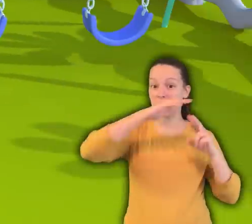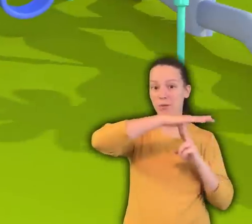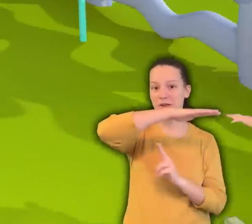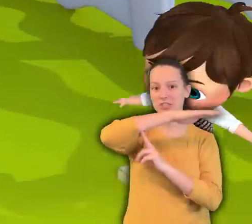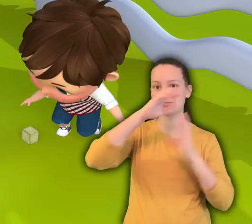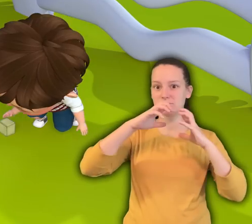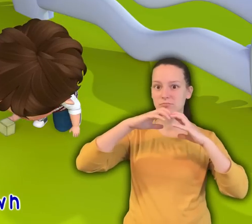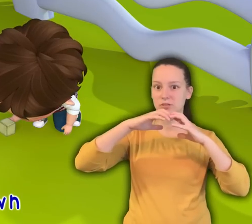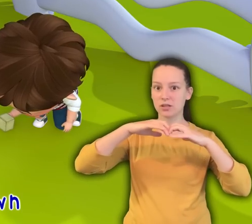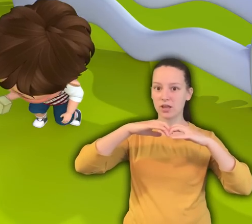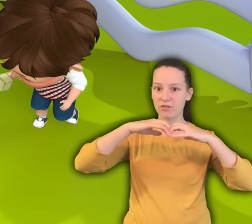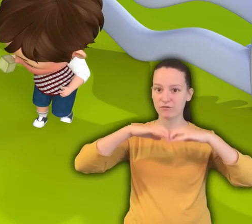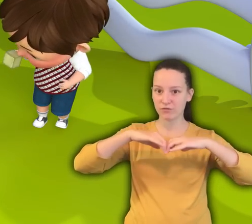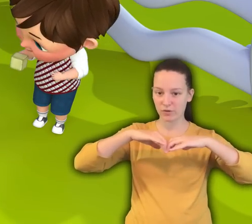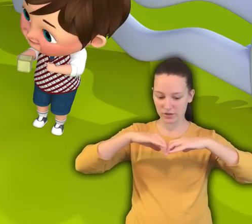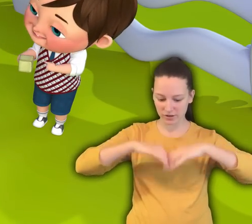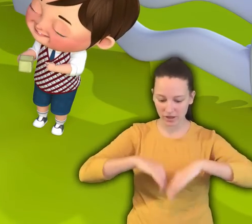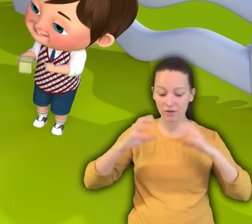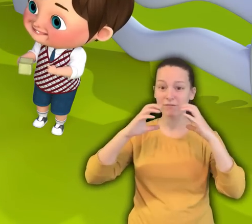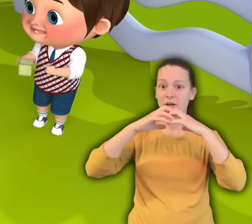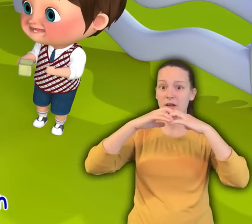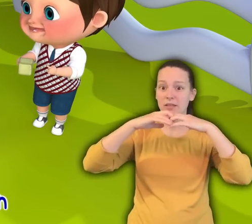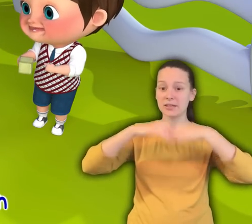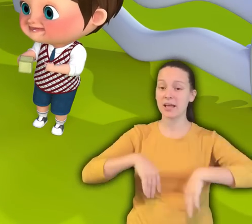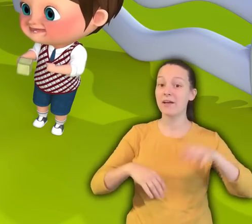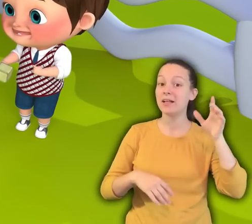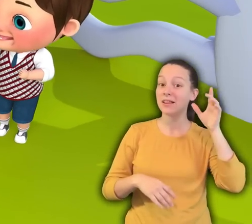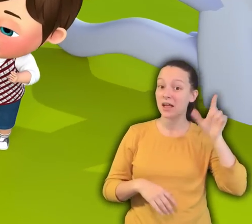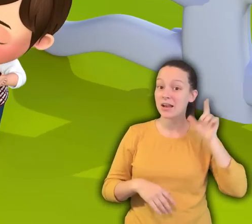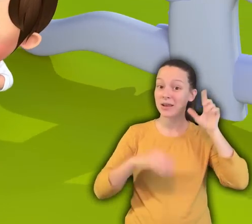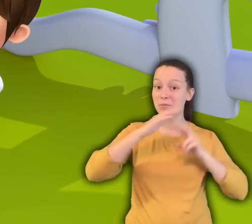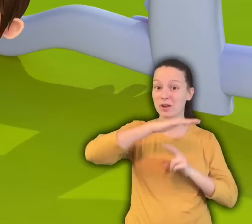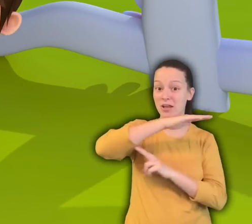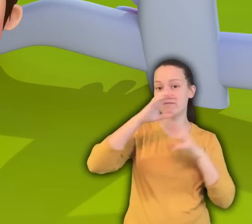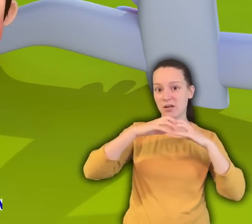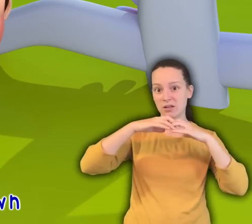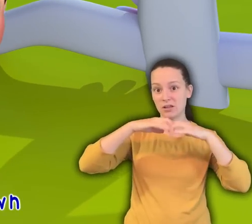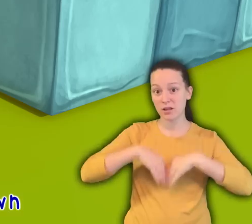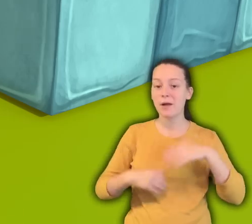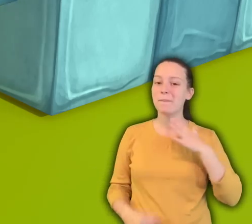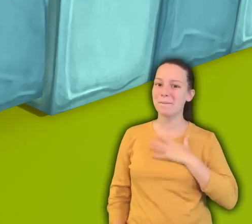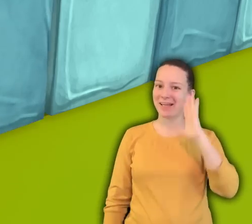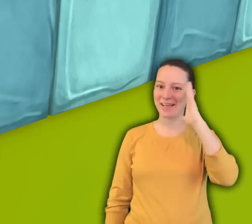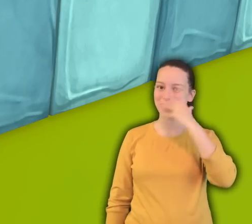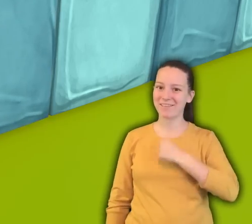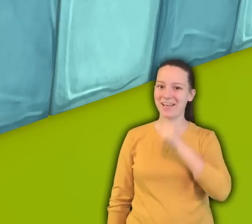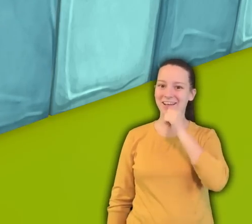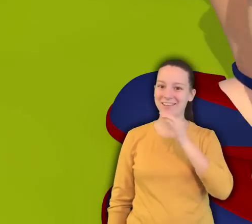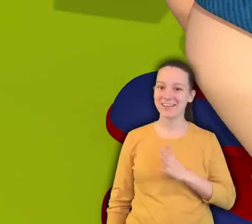London Bridge is falling down falling down falling down London bridge is falling down